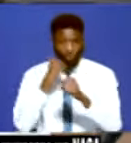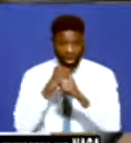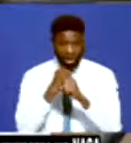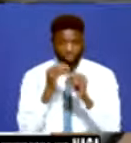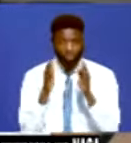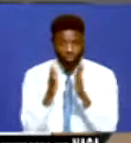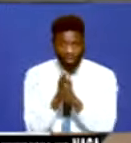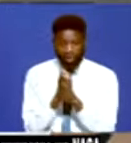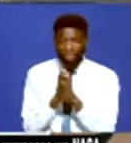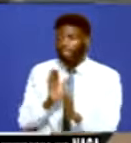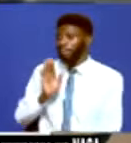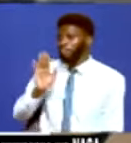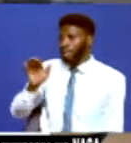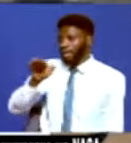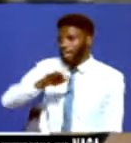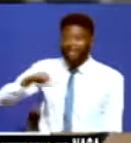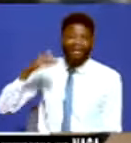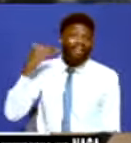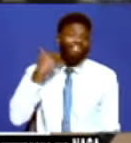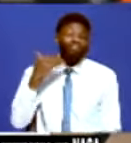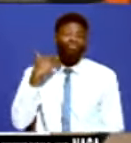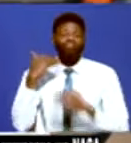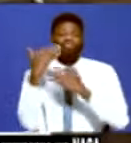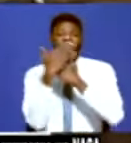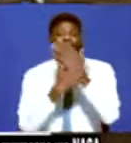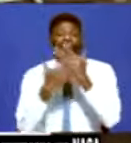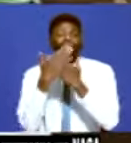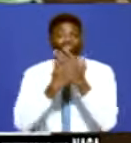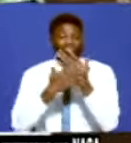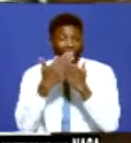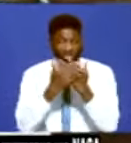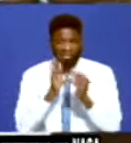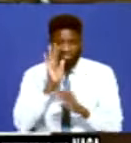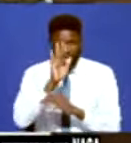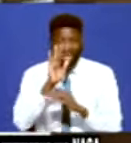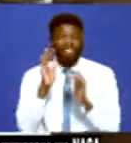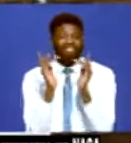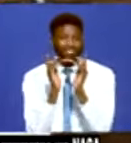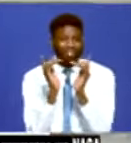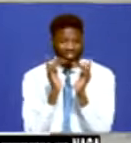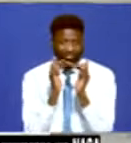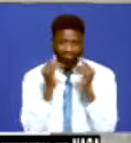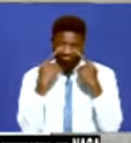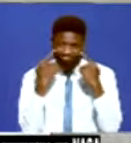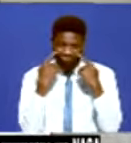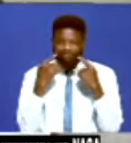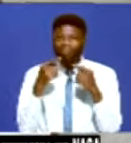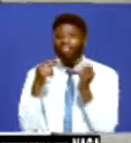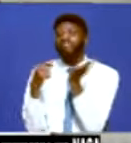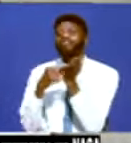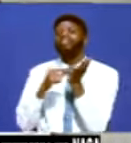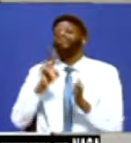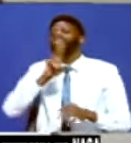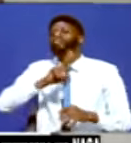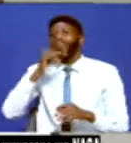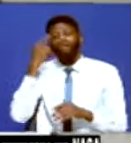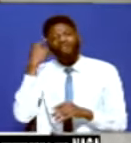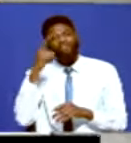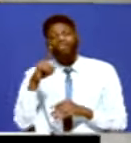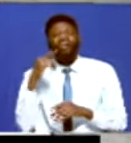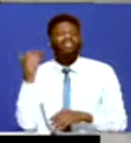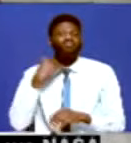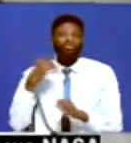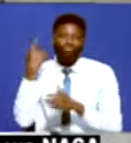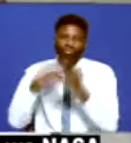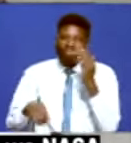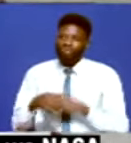cha kushughulikia uhalifu wa kimtandao kubaini uhalifu uliotendwa kwa kutumia kadi hizo za simu. We received a message from members